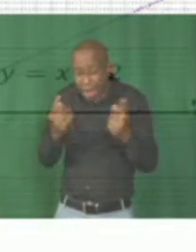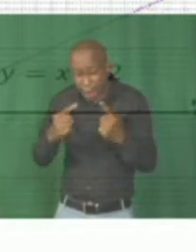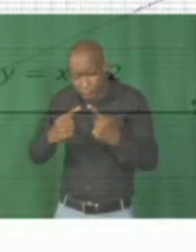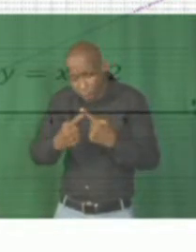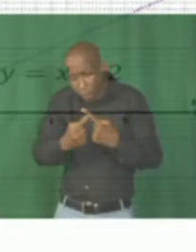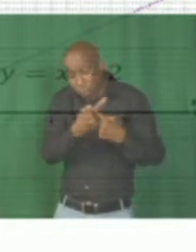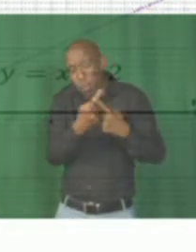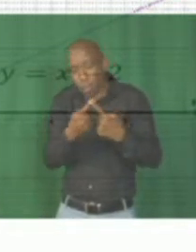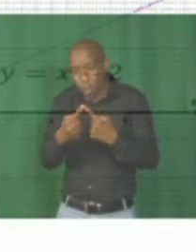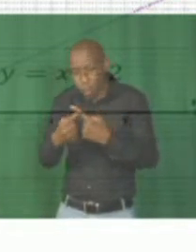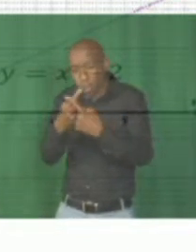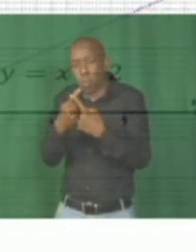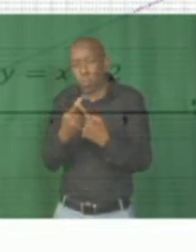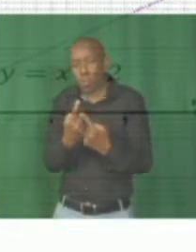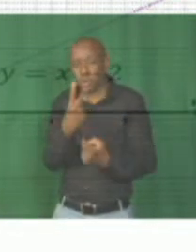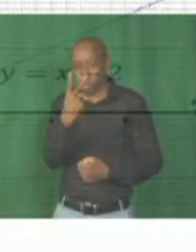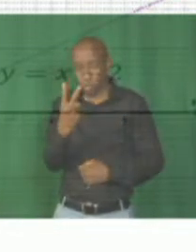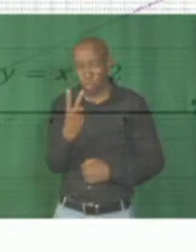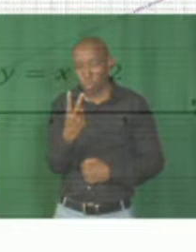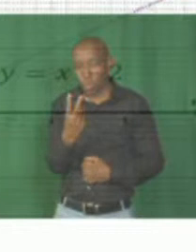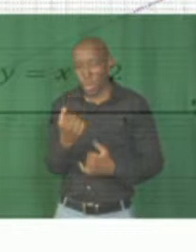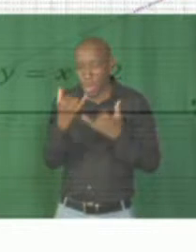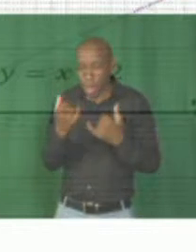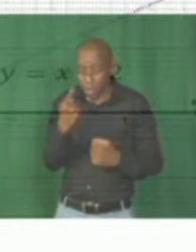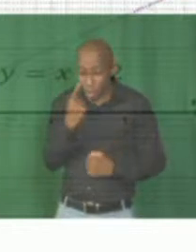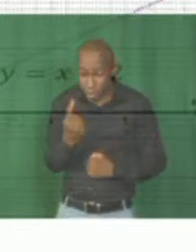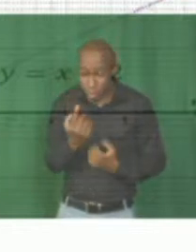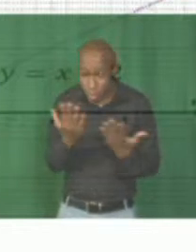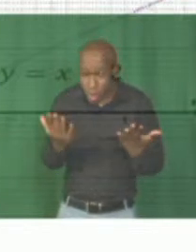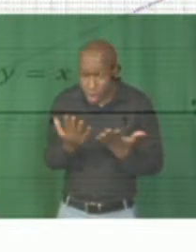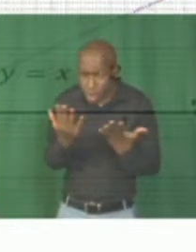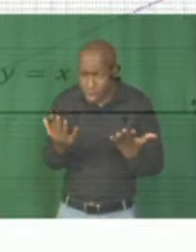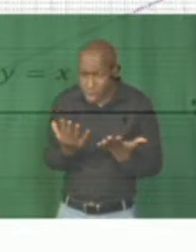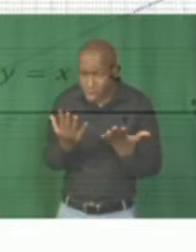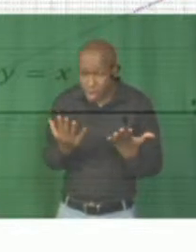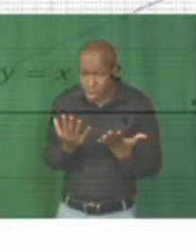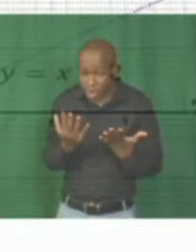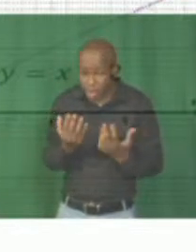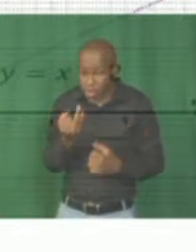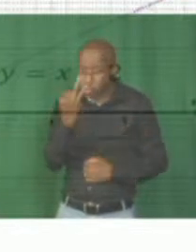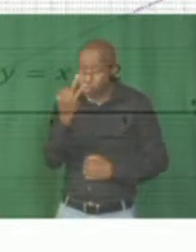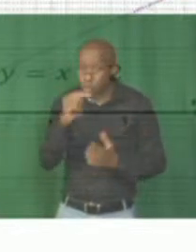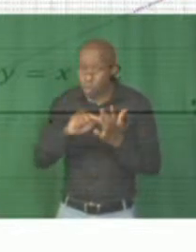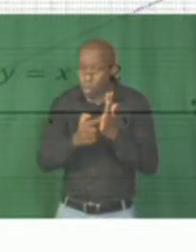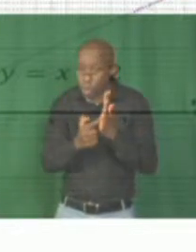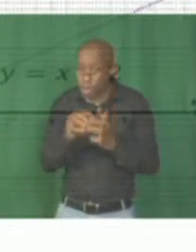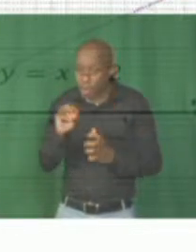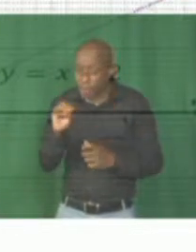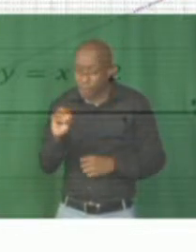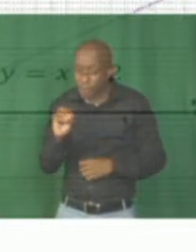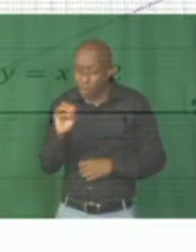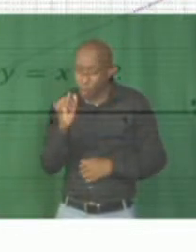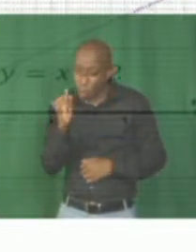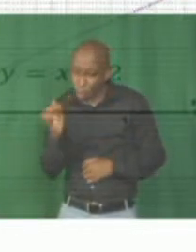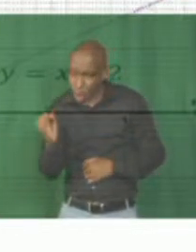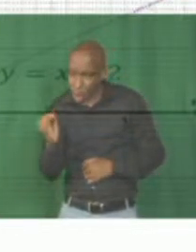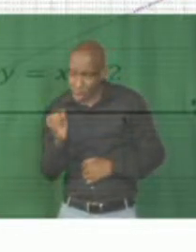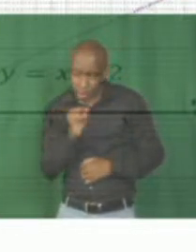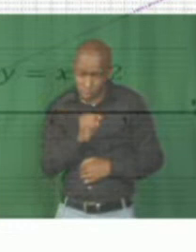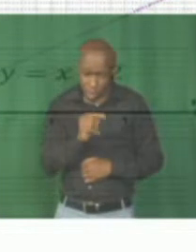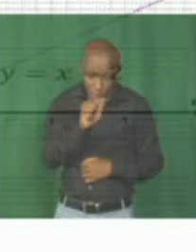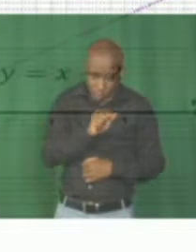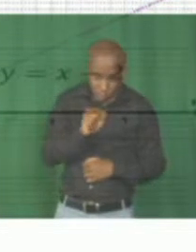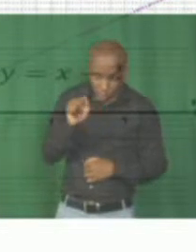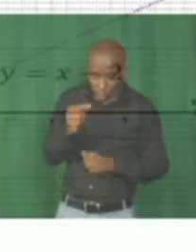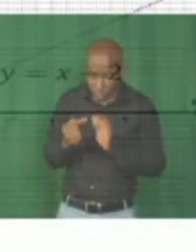line intercepts the graph. And then these are the 2 points here. These are the 2 points that we are seeing there,